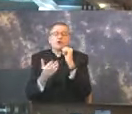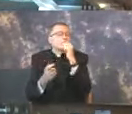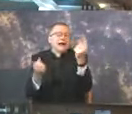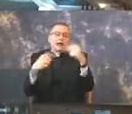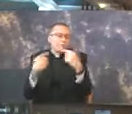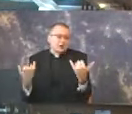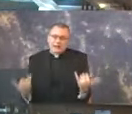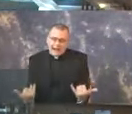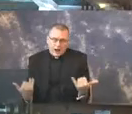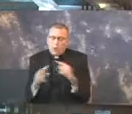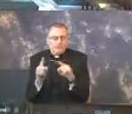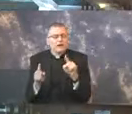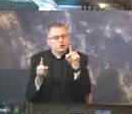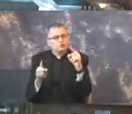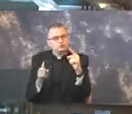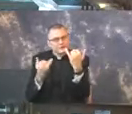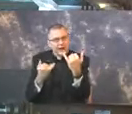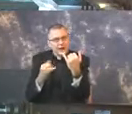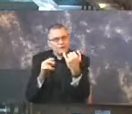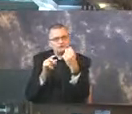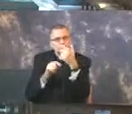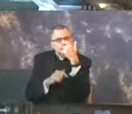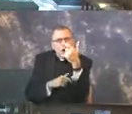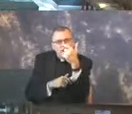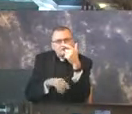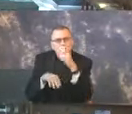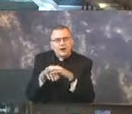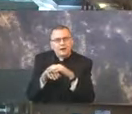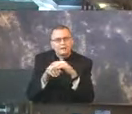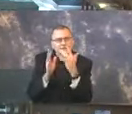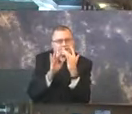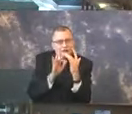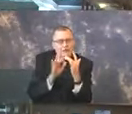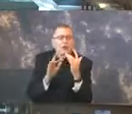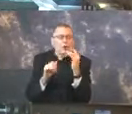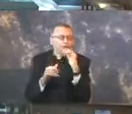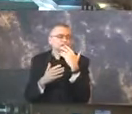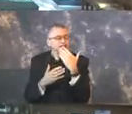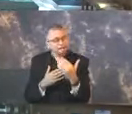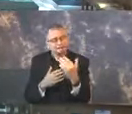are following this Mass and are participating in it by social media.